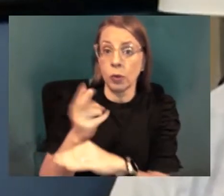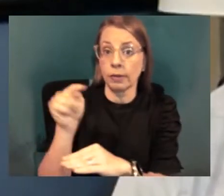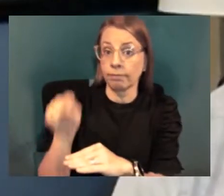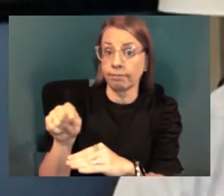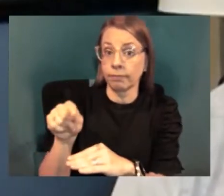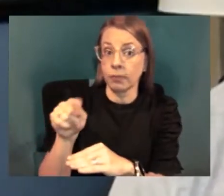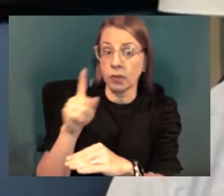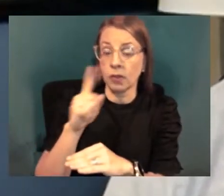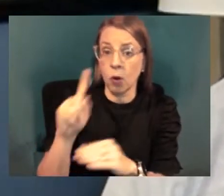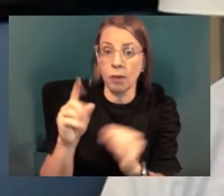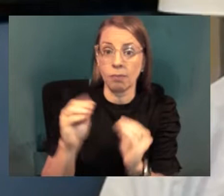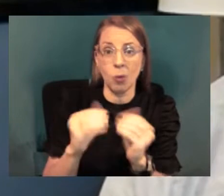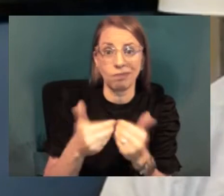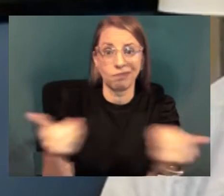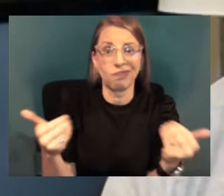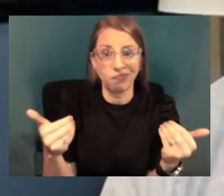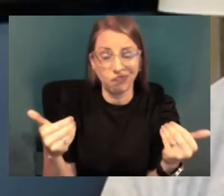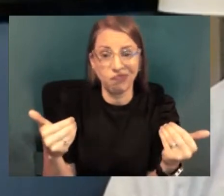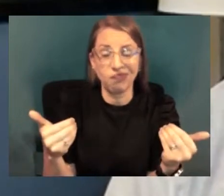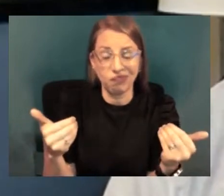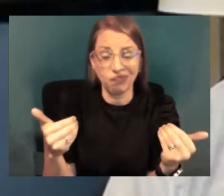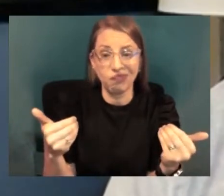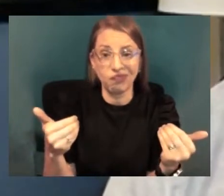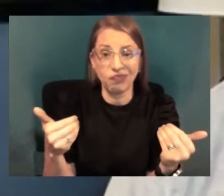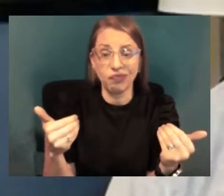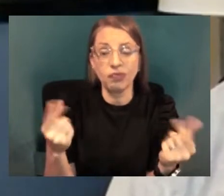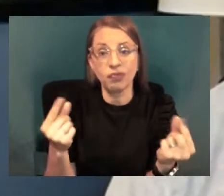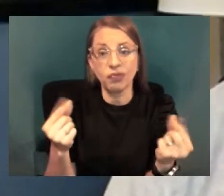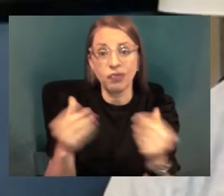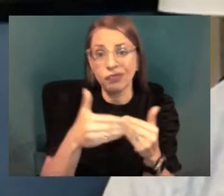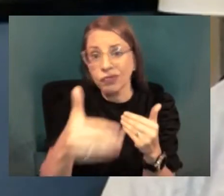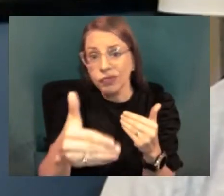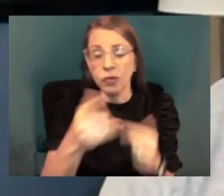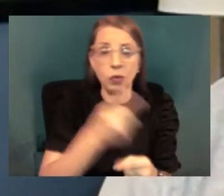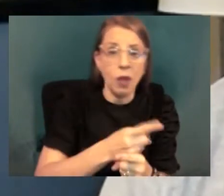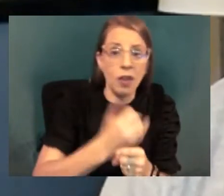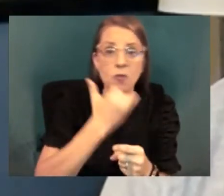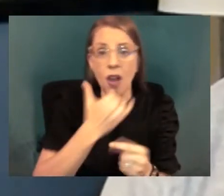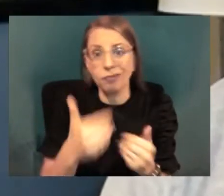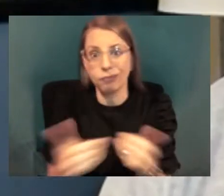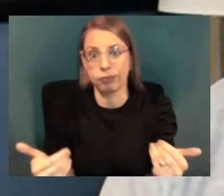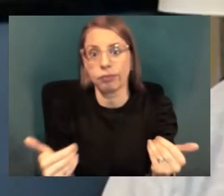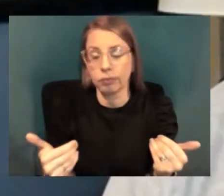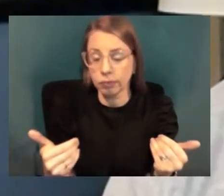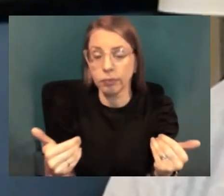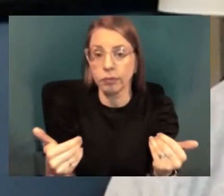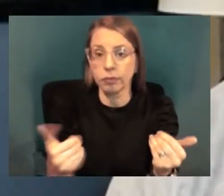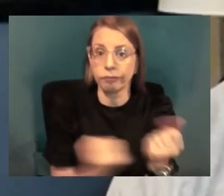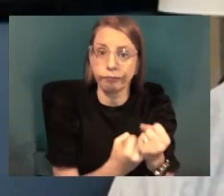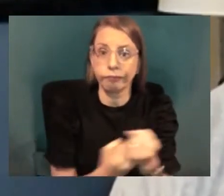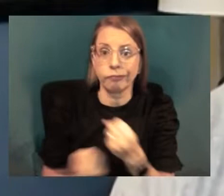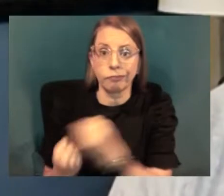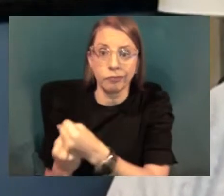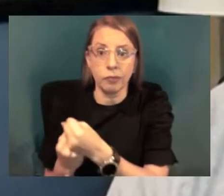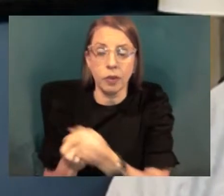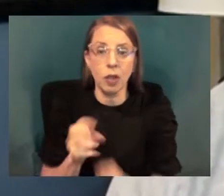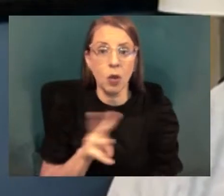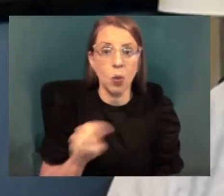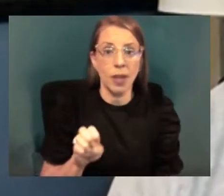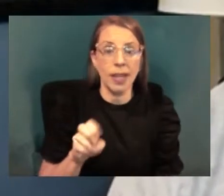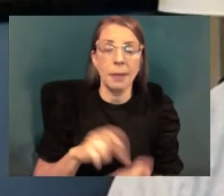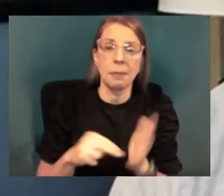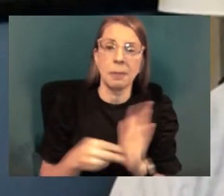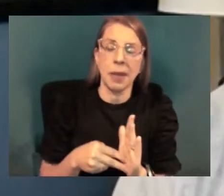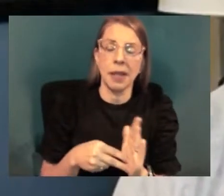further division about what to do and what is right. And, you know, we, meaning medical or public